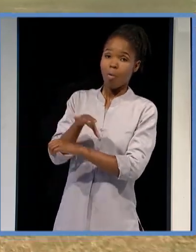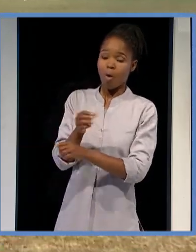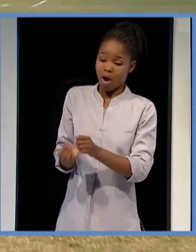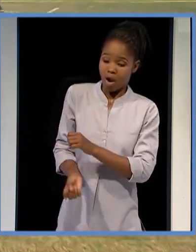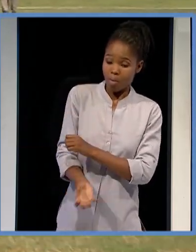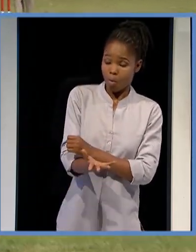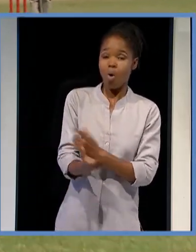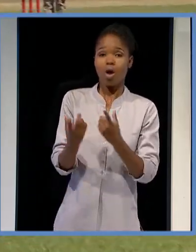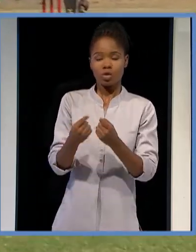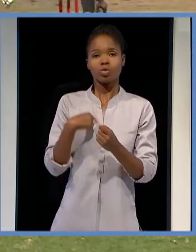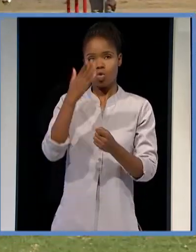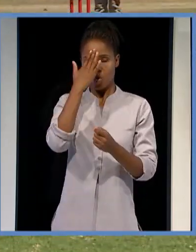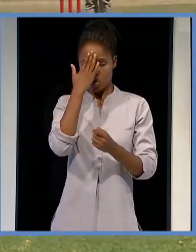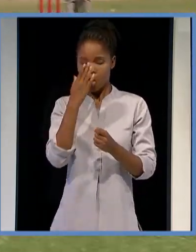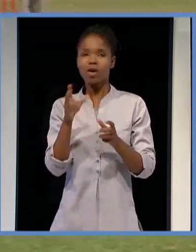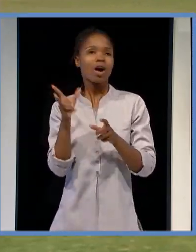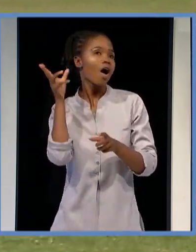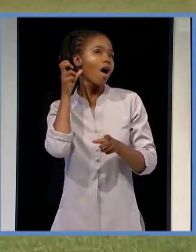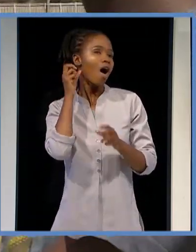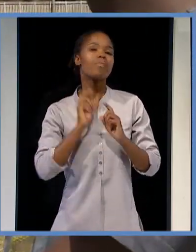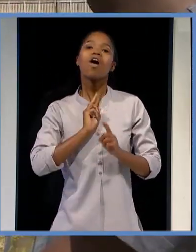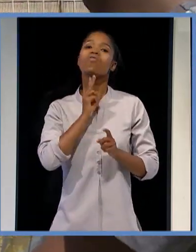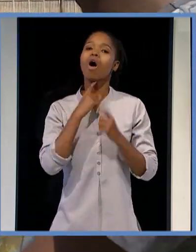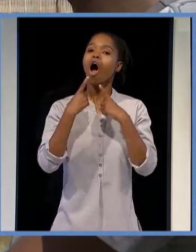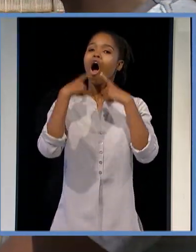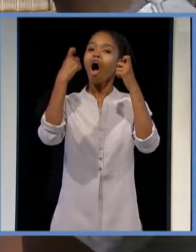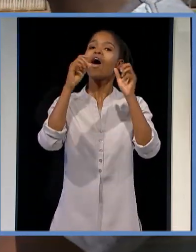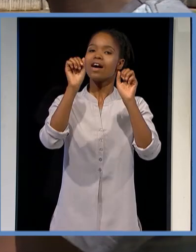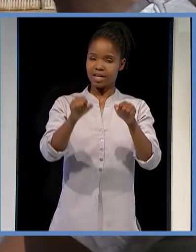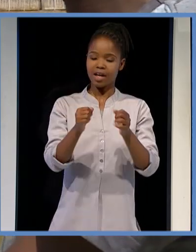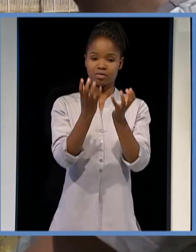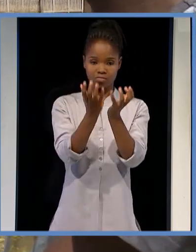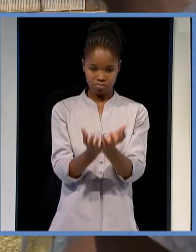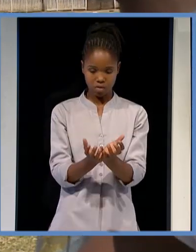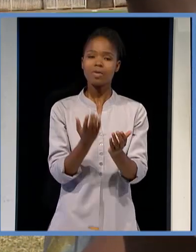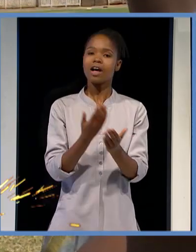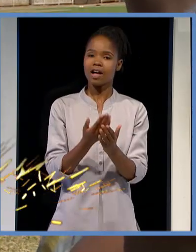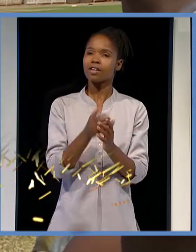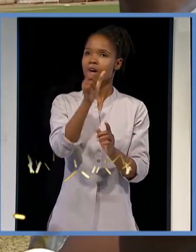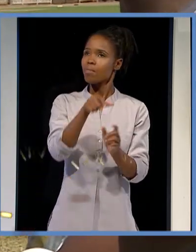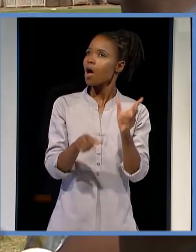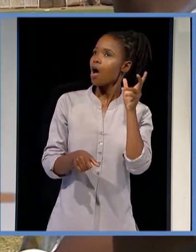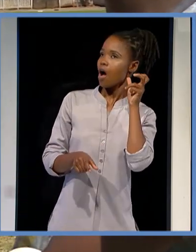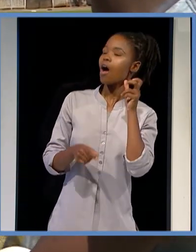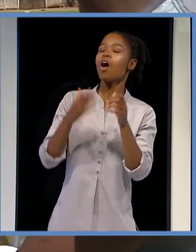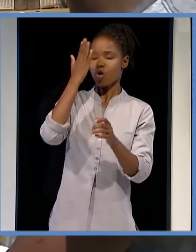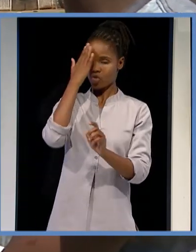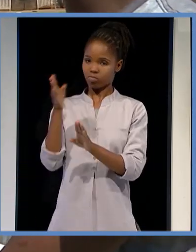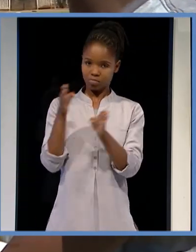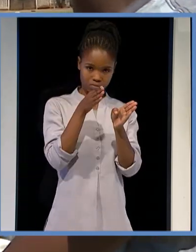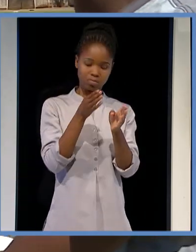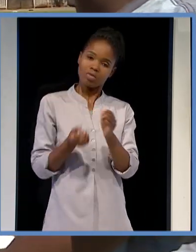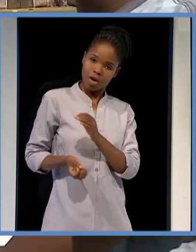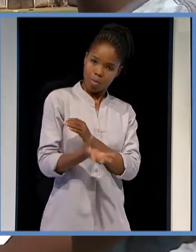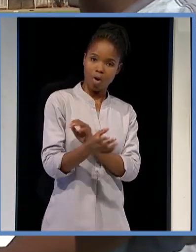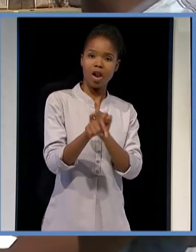exactly which direction to bowl. So if you're listening, you would have heard the keeper call out the completely blind guy sometimes. And